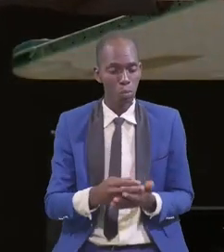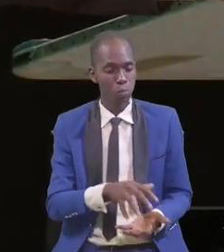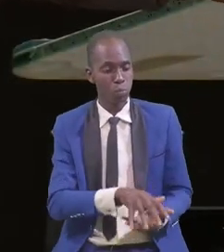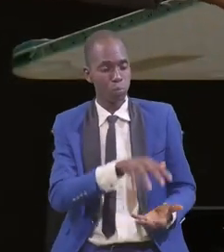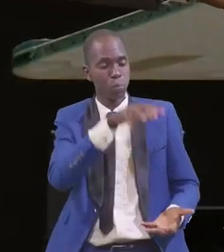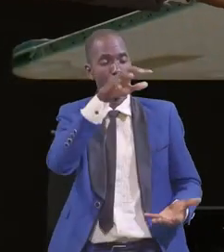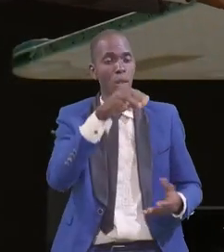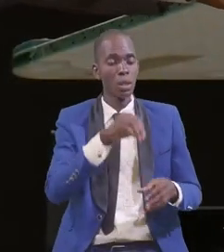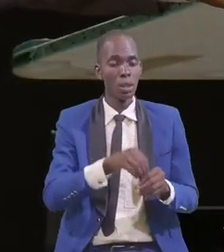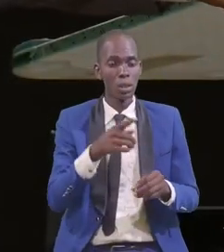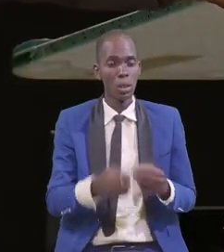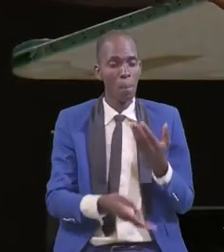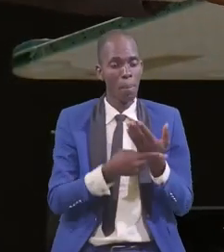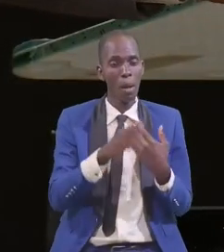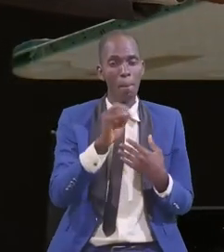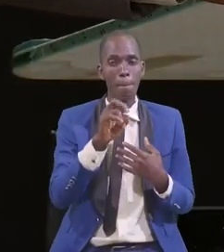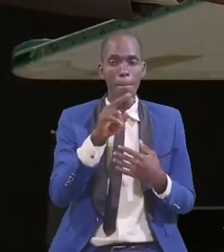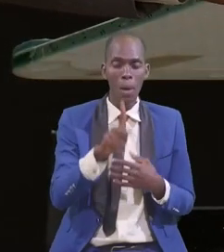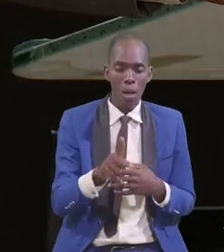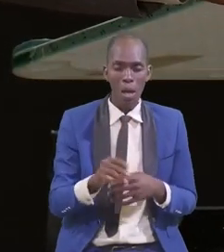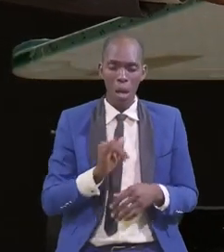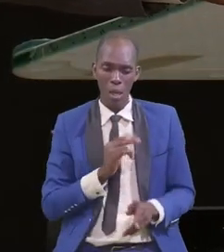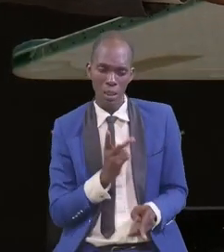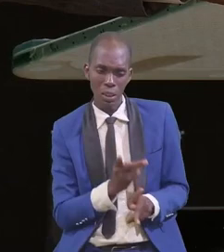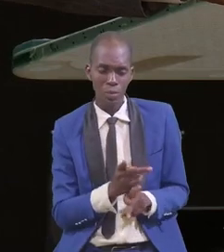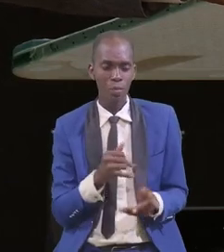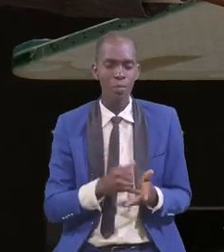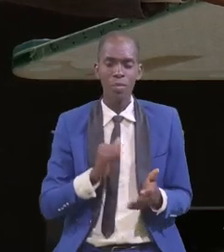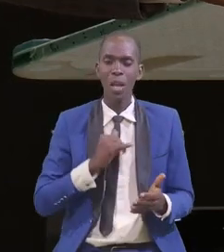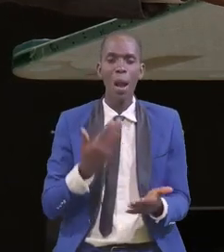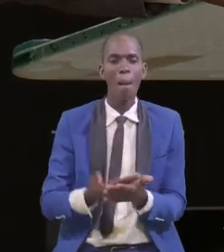it's there everywhere. I store it and I take